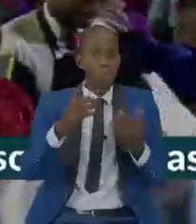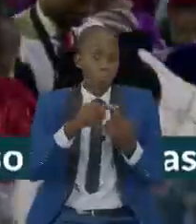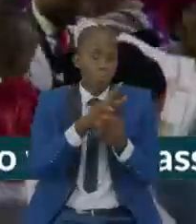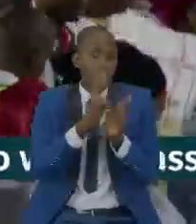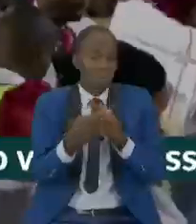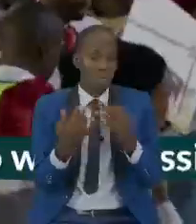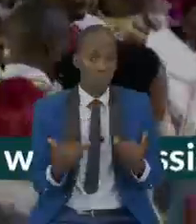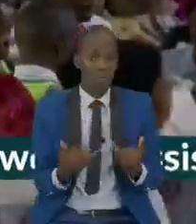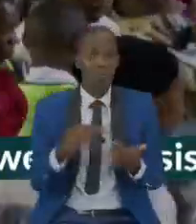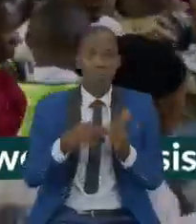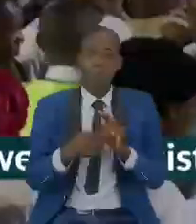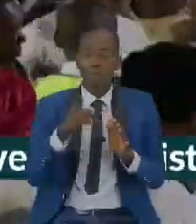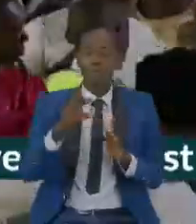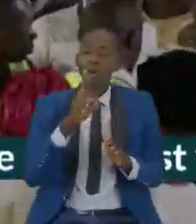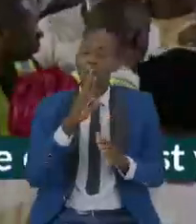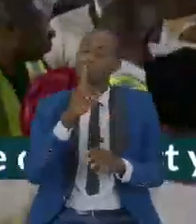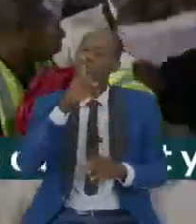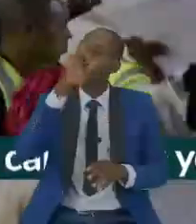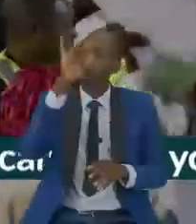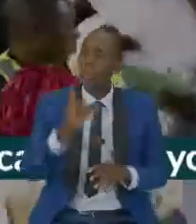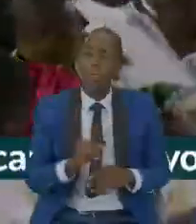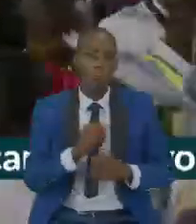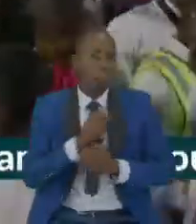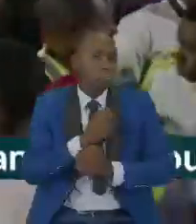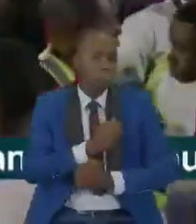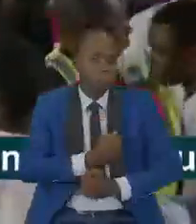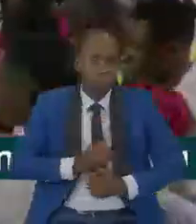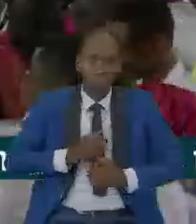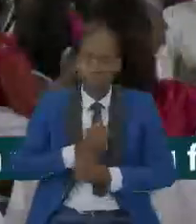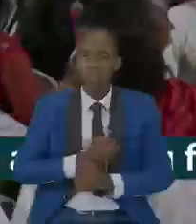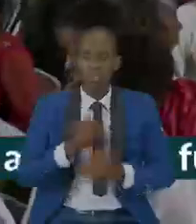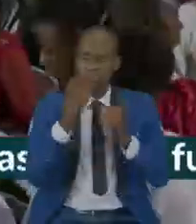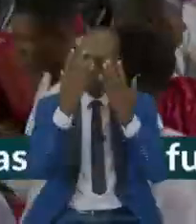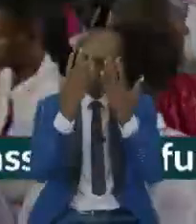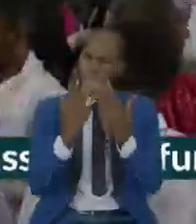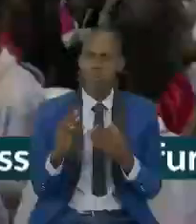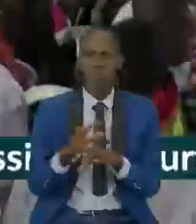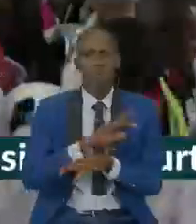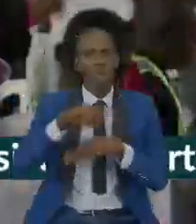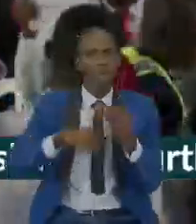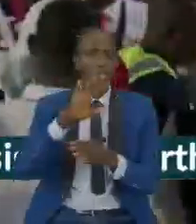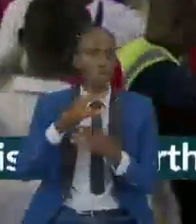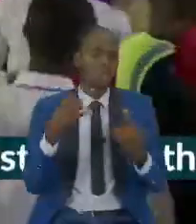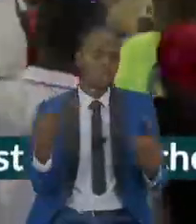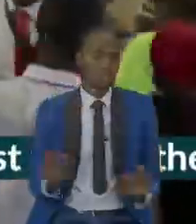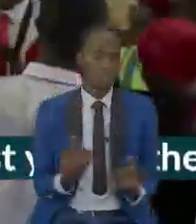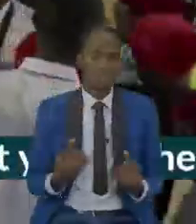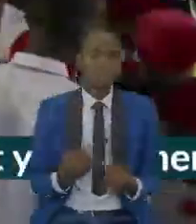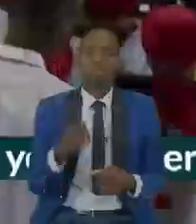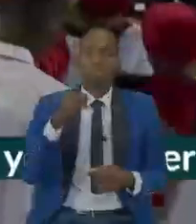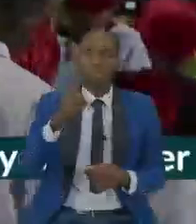you regret all the sins you have committed. You regret that your